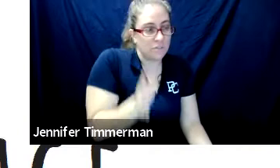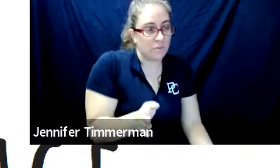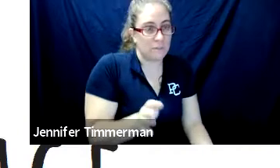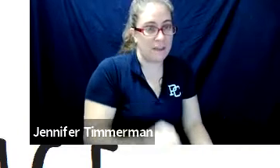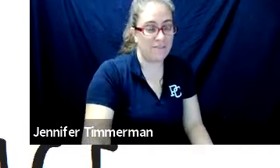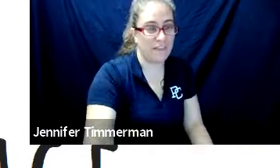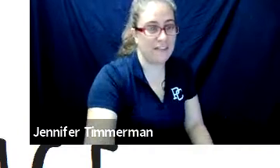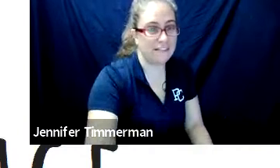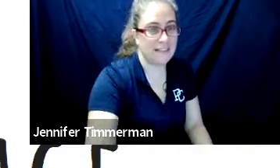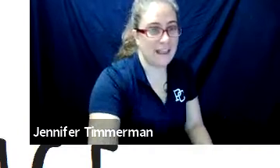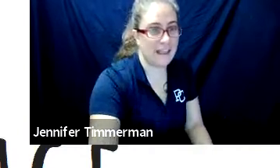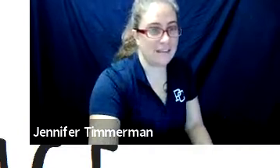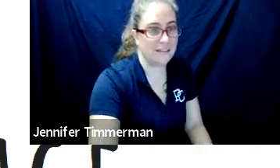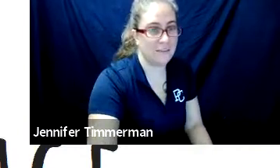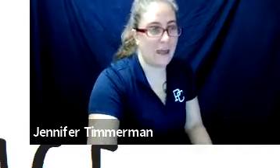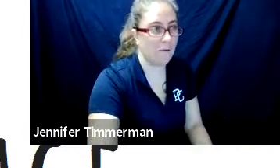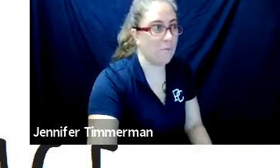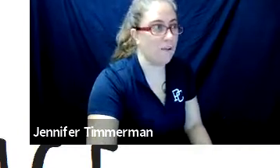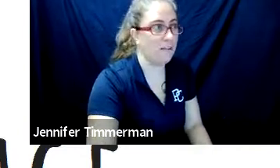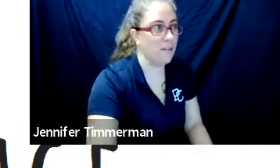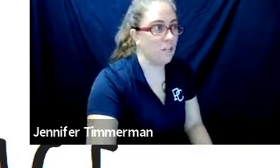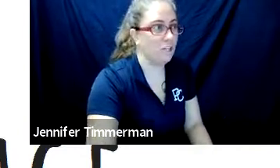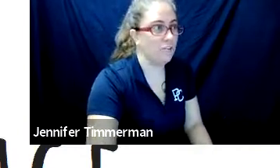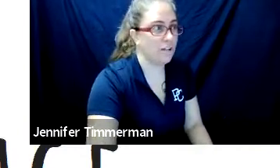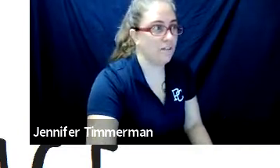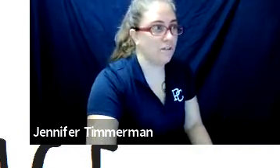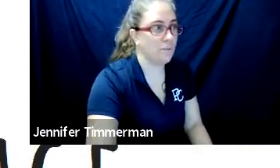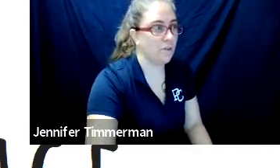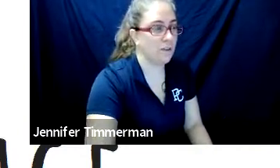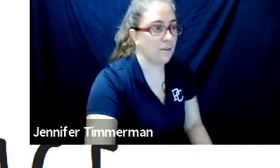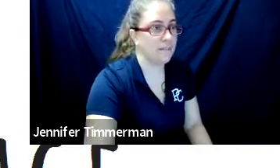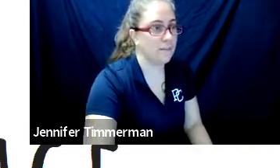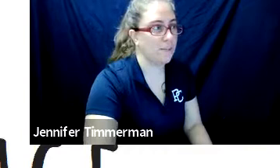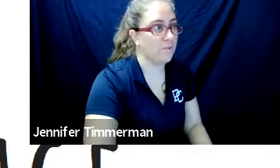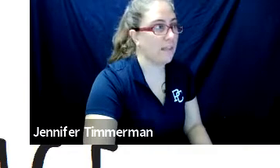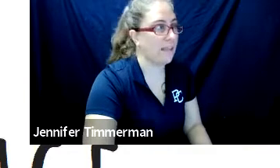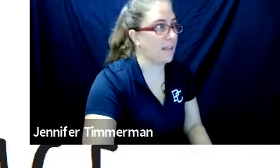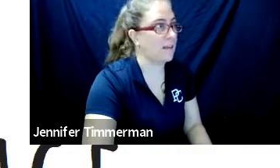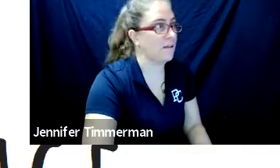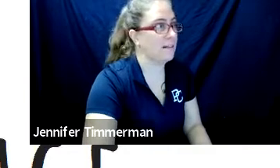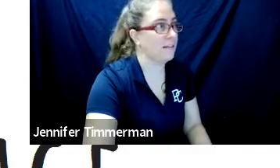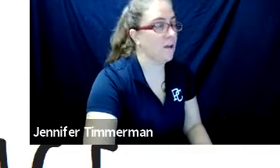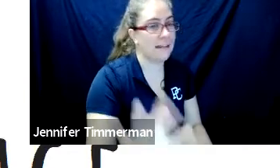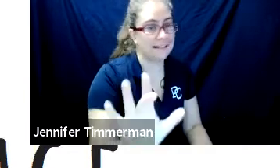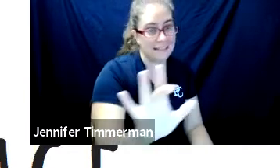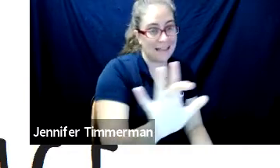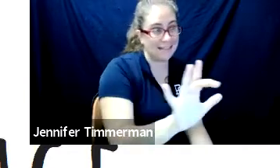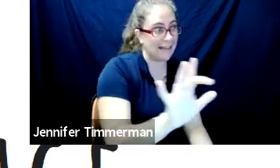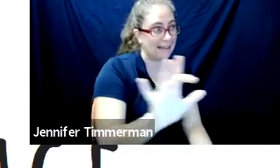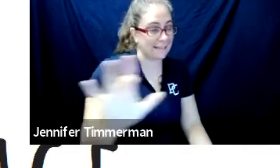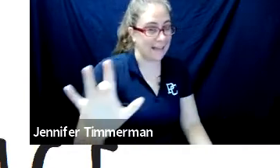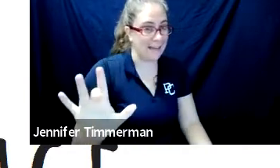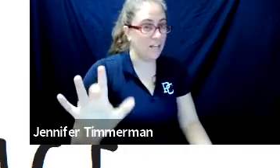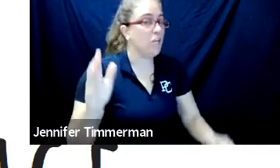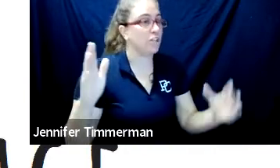line in between my face and the PowerPoint, you should have a little bar that comes up that you can click on and slide it